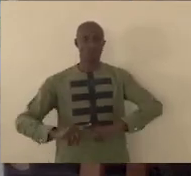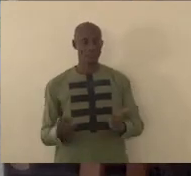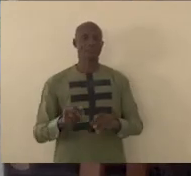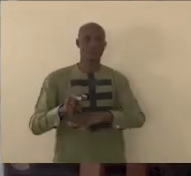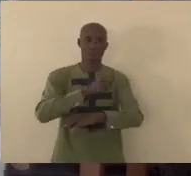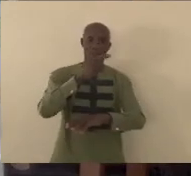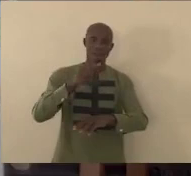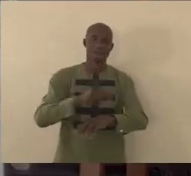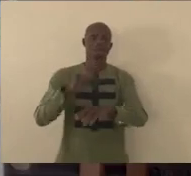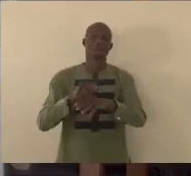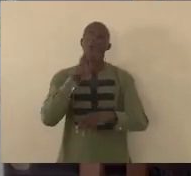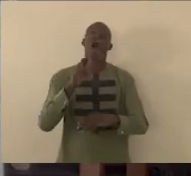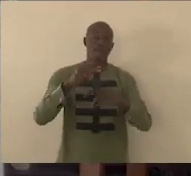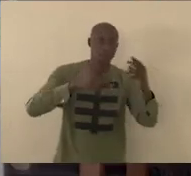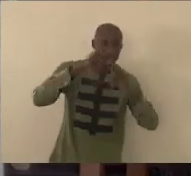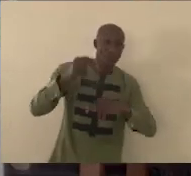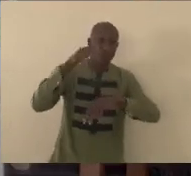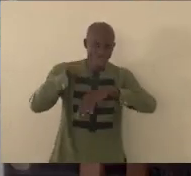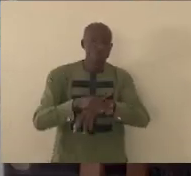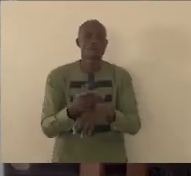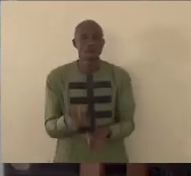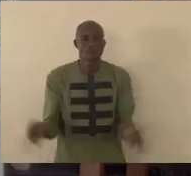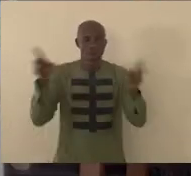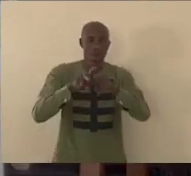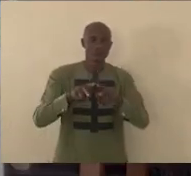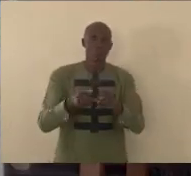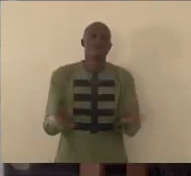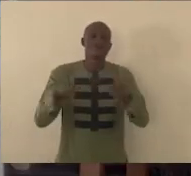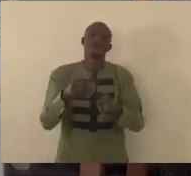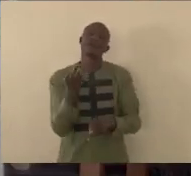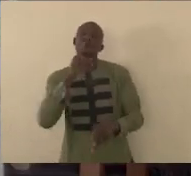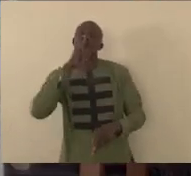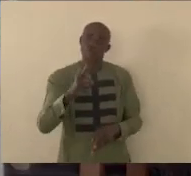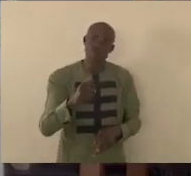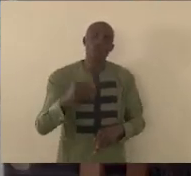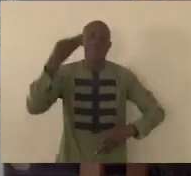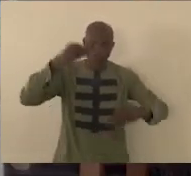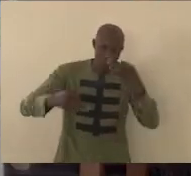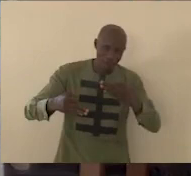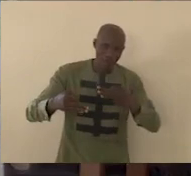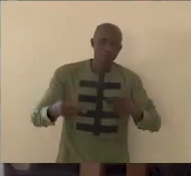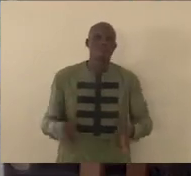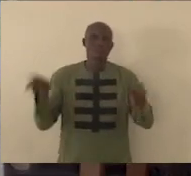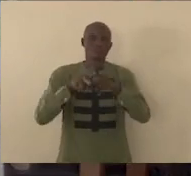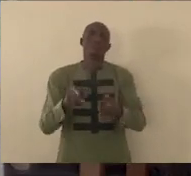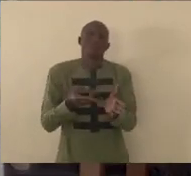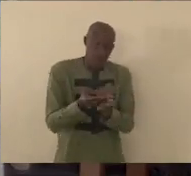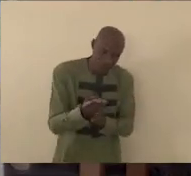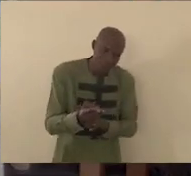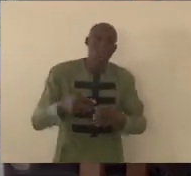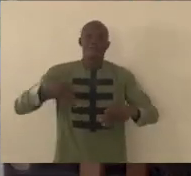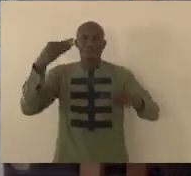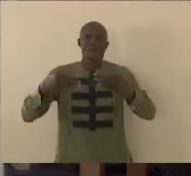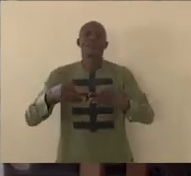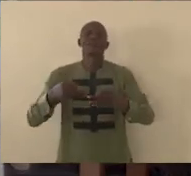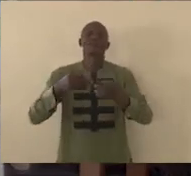But nations are built on values: the value of truth, the value of justice, the value of honesty, the value